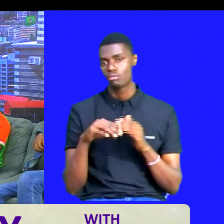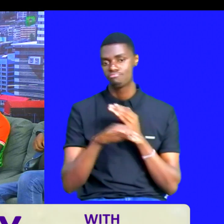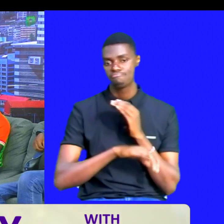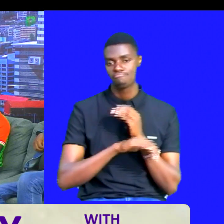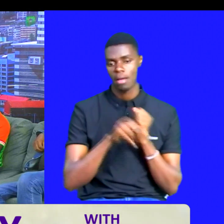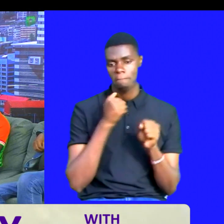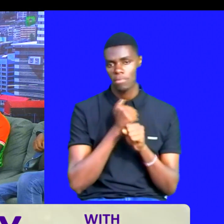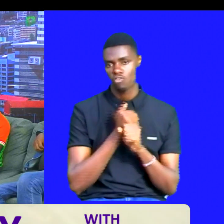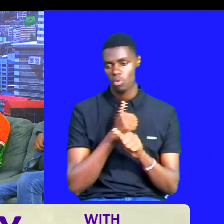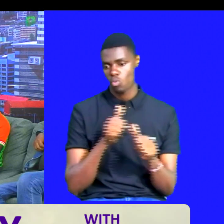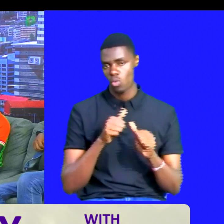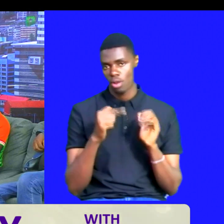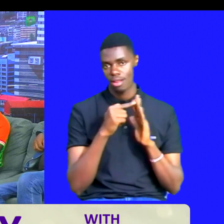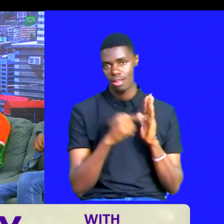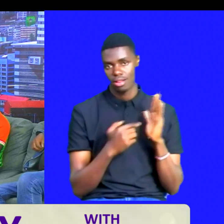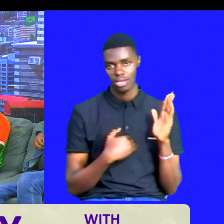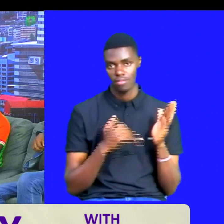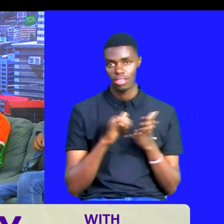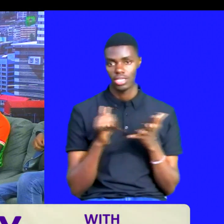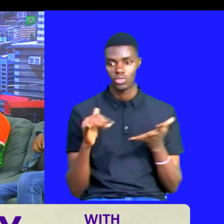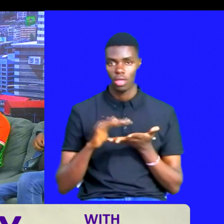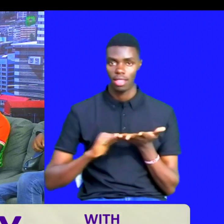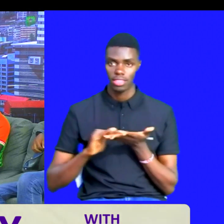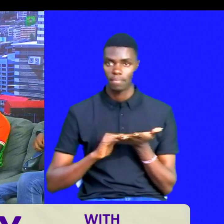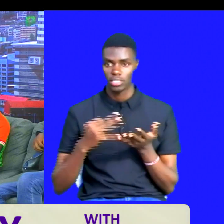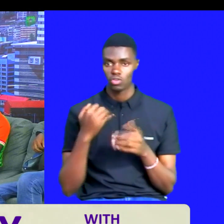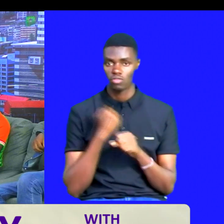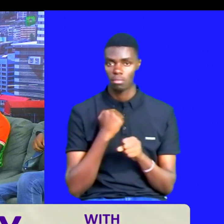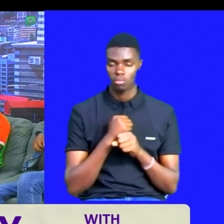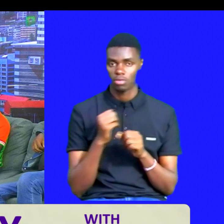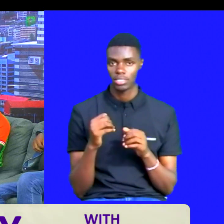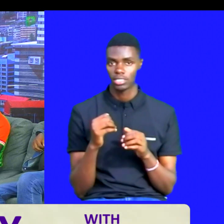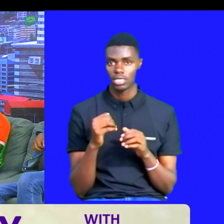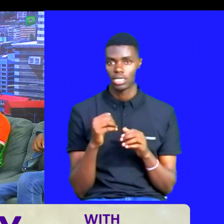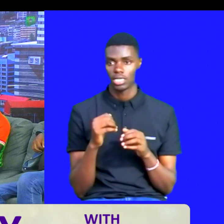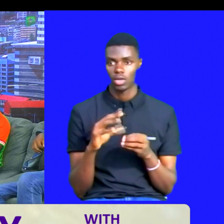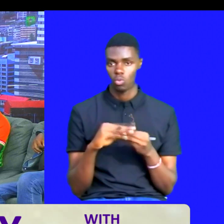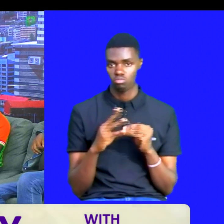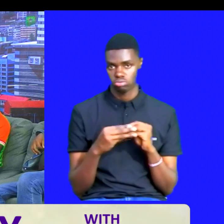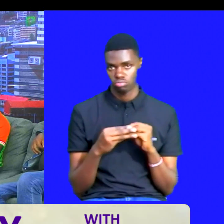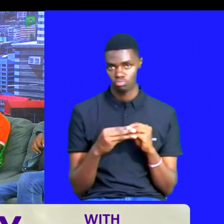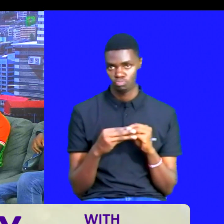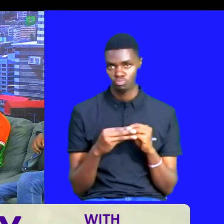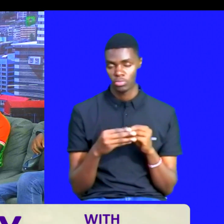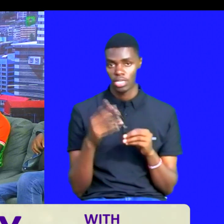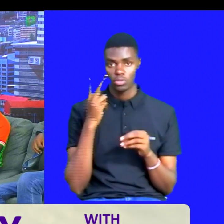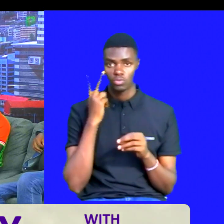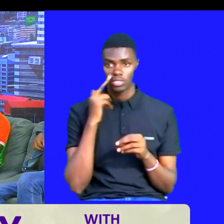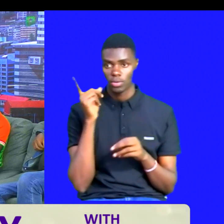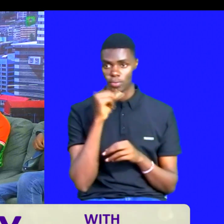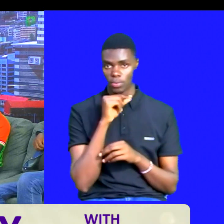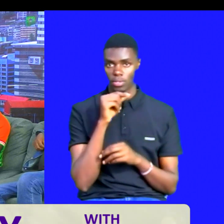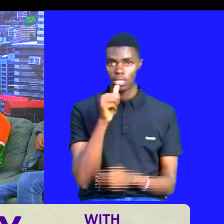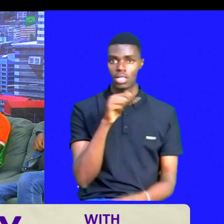performing very well, they have leagues, and that is where the basis of the performance is coming from. And you've seen Azam